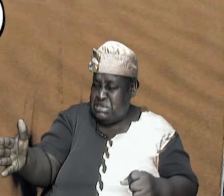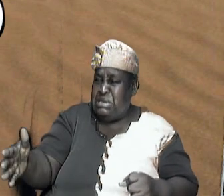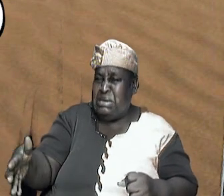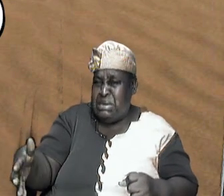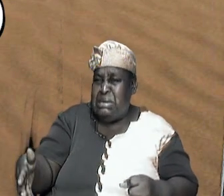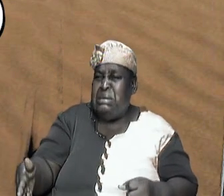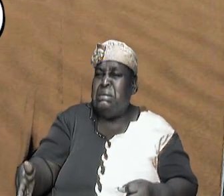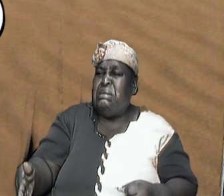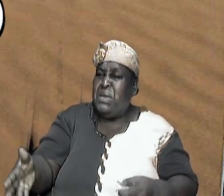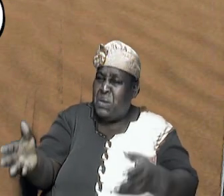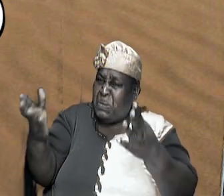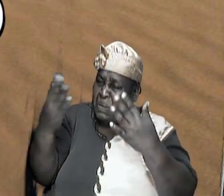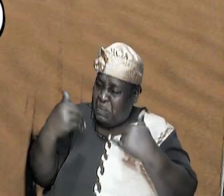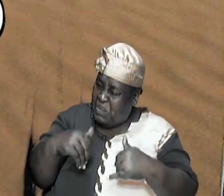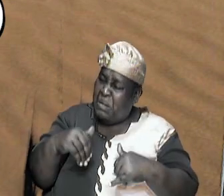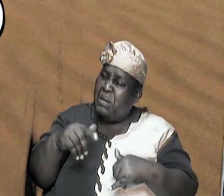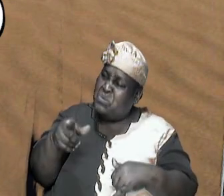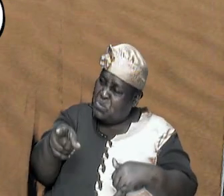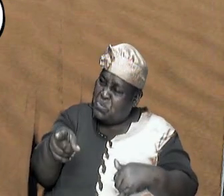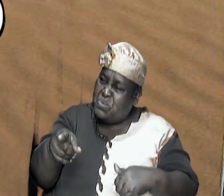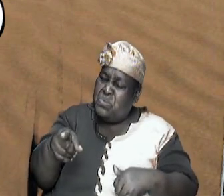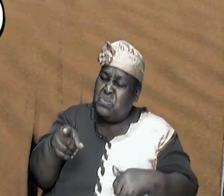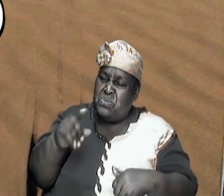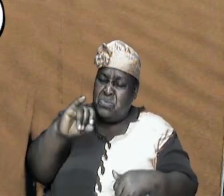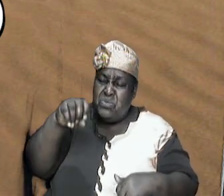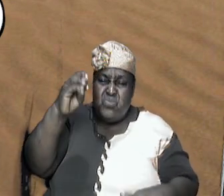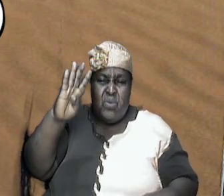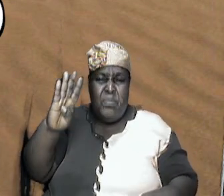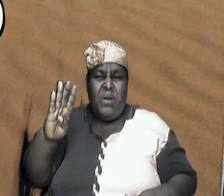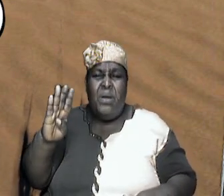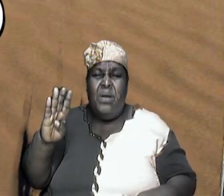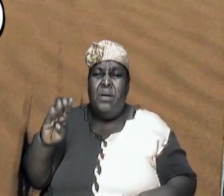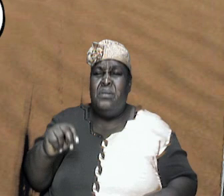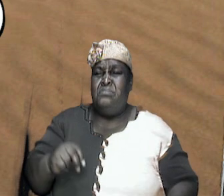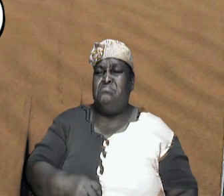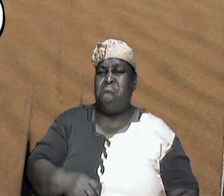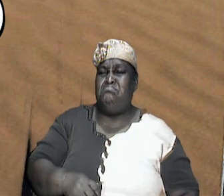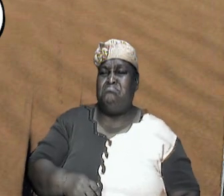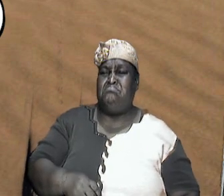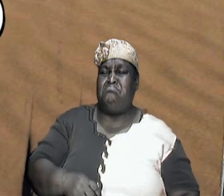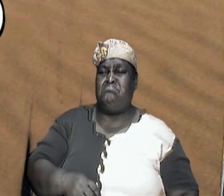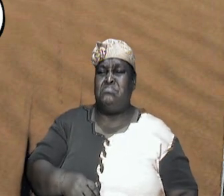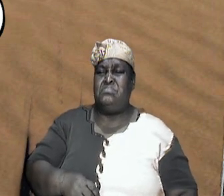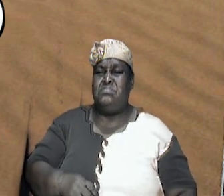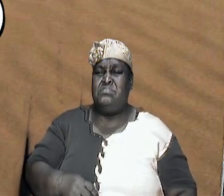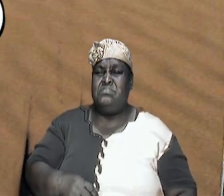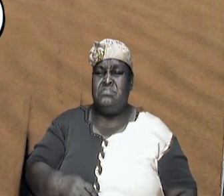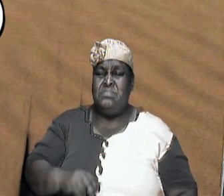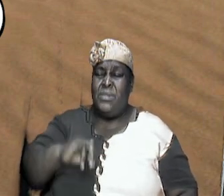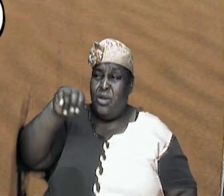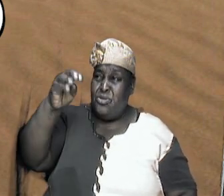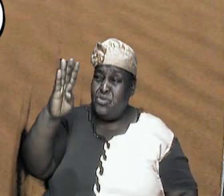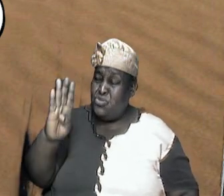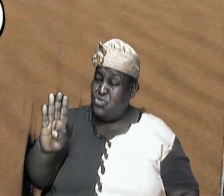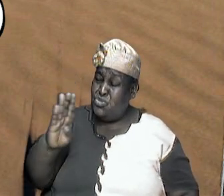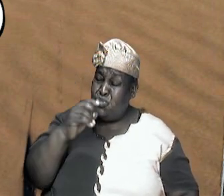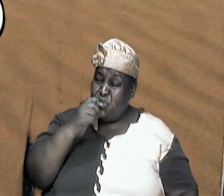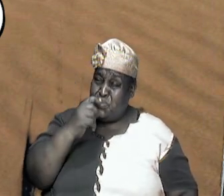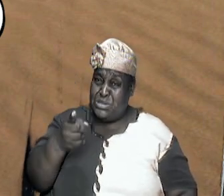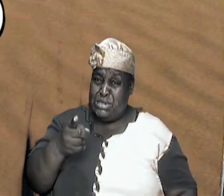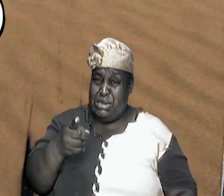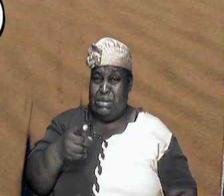these calamity to come upon you unless you sin. And Job, and when you